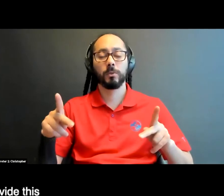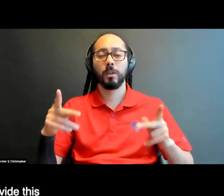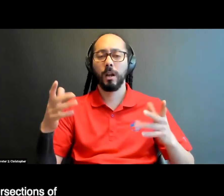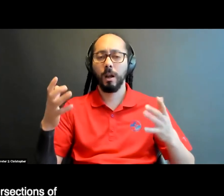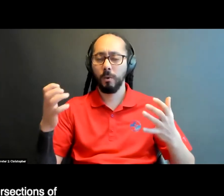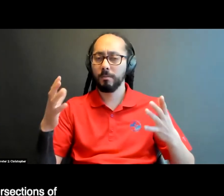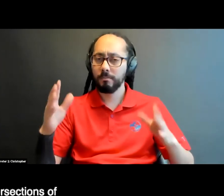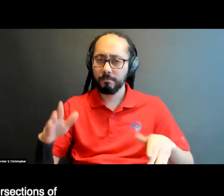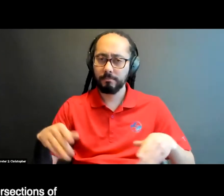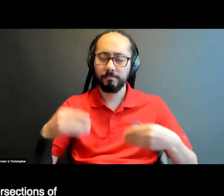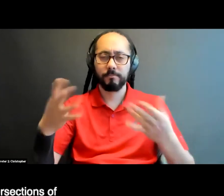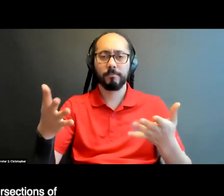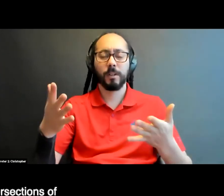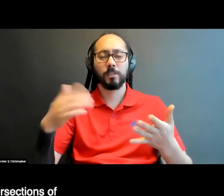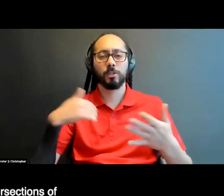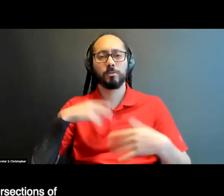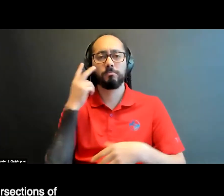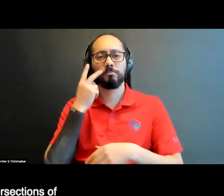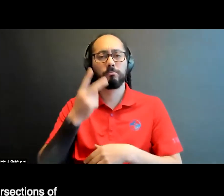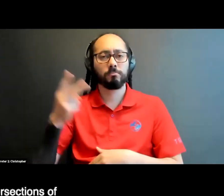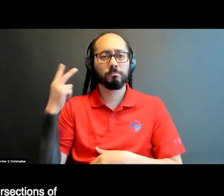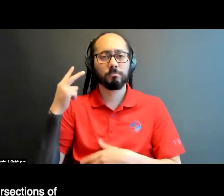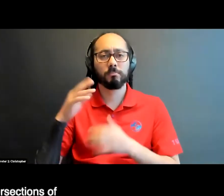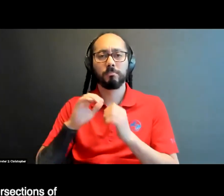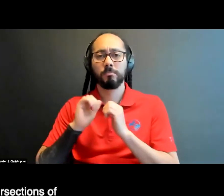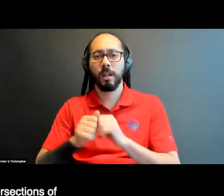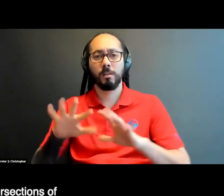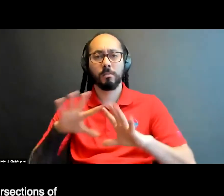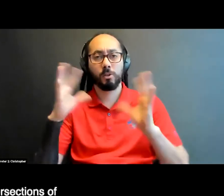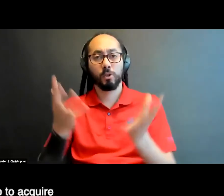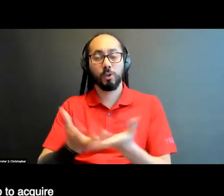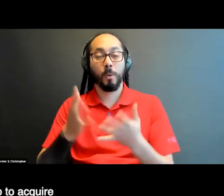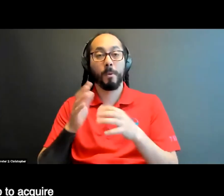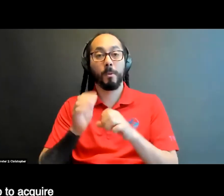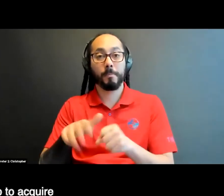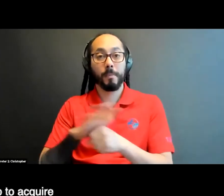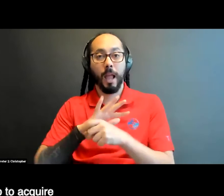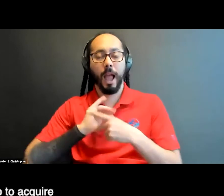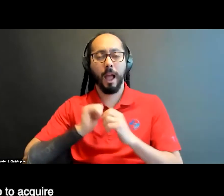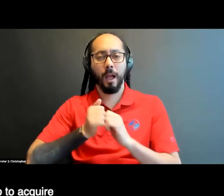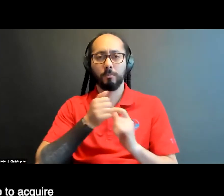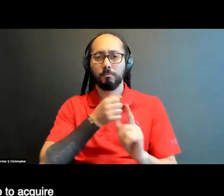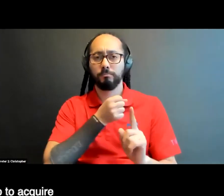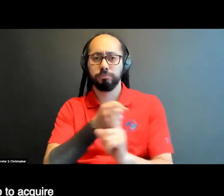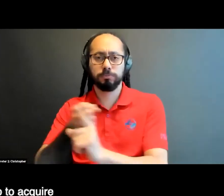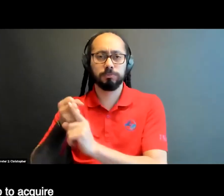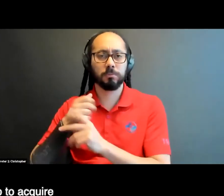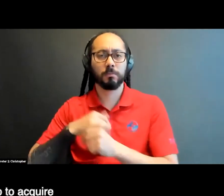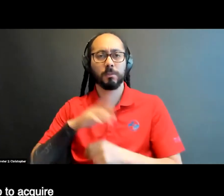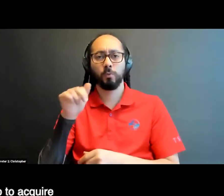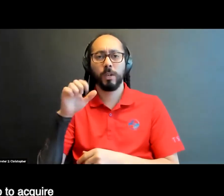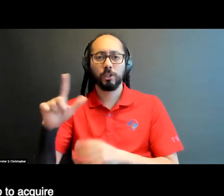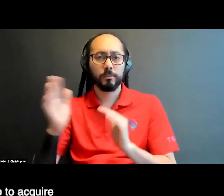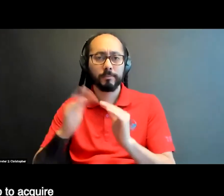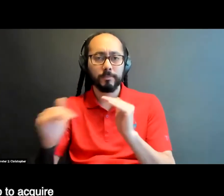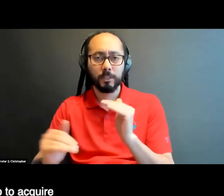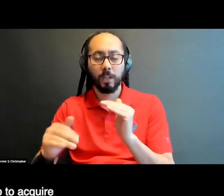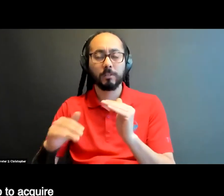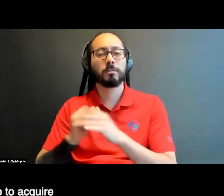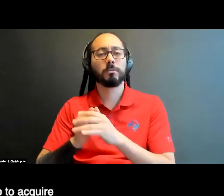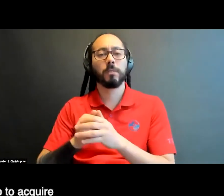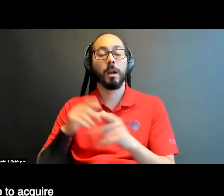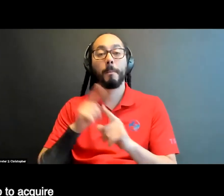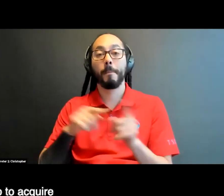only reflect on the intersections of a global pandemic and racial injustice, but also to acquire